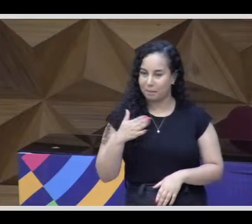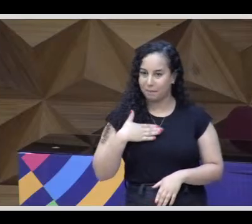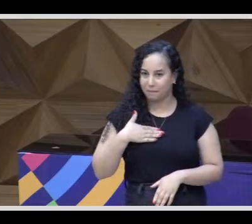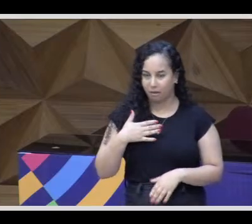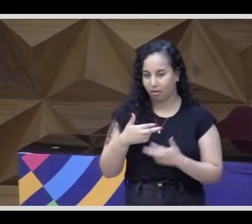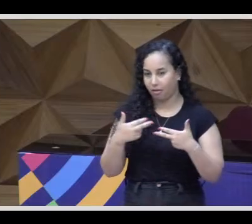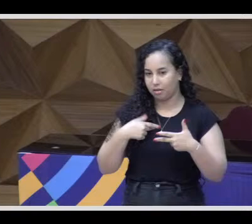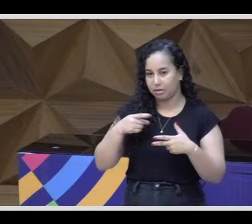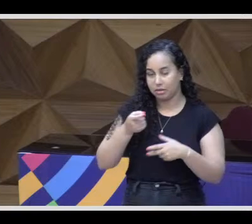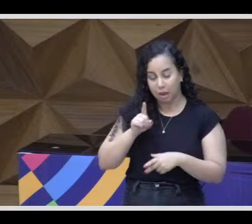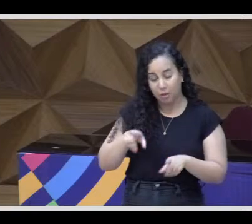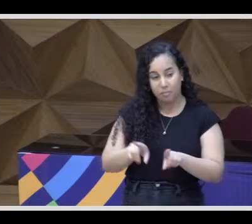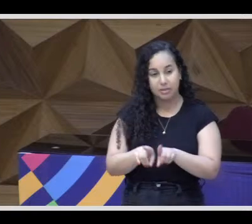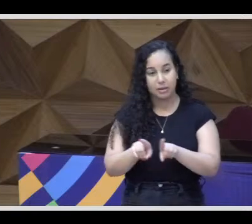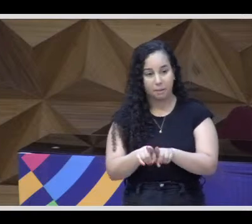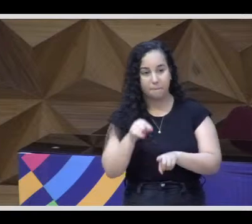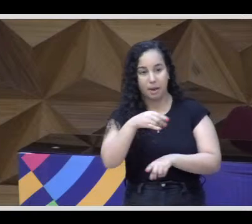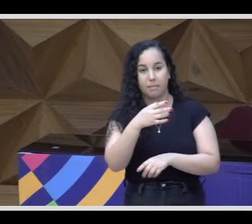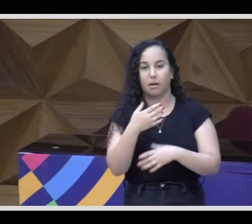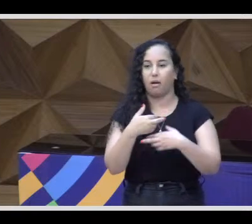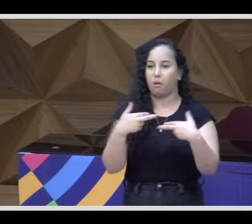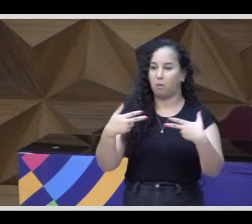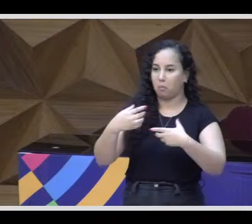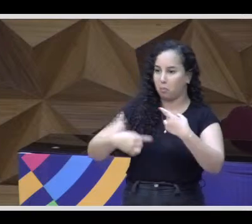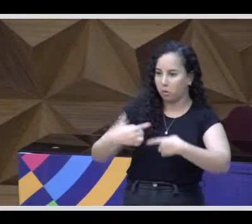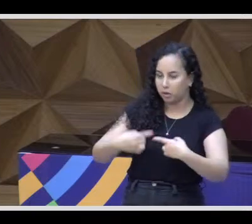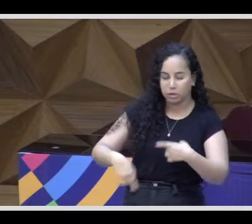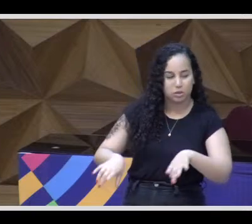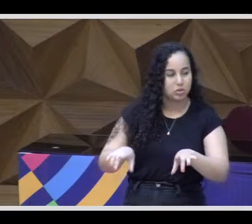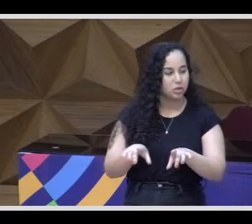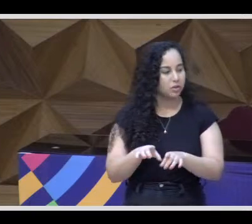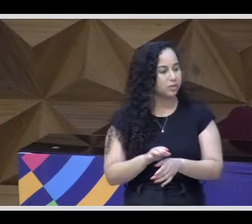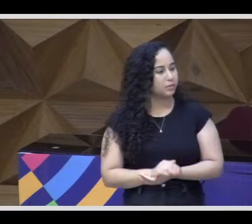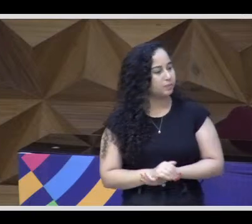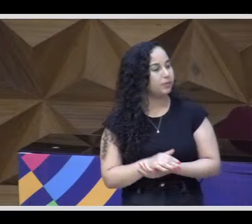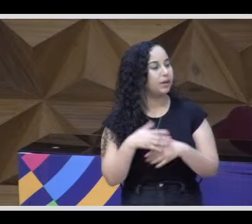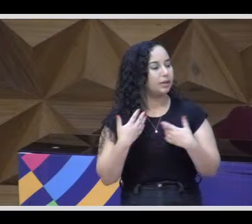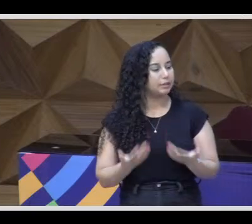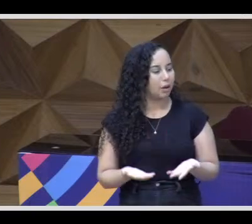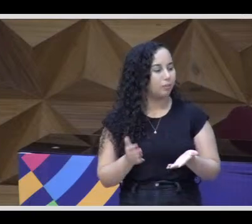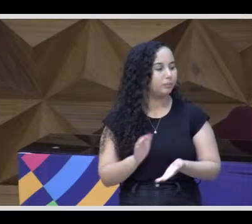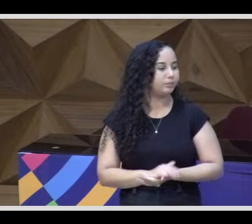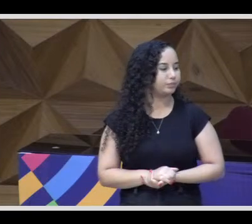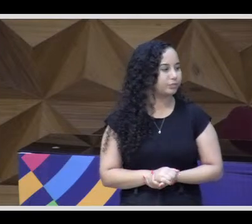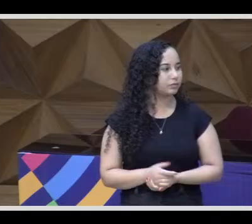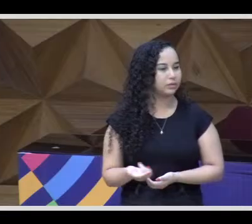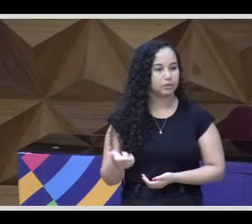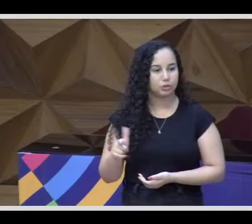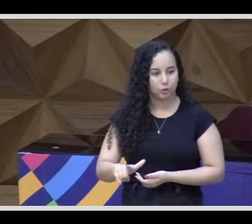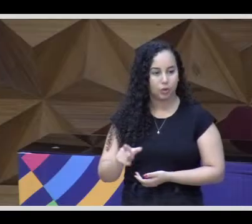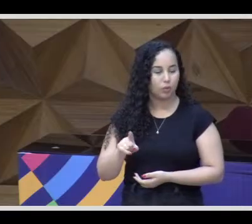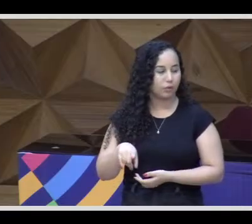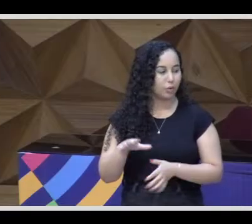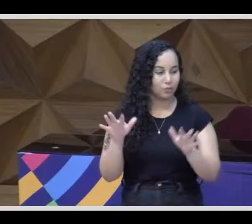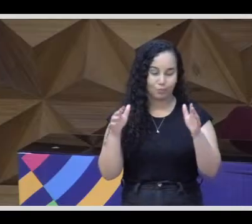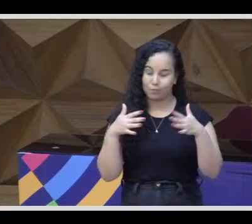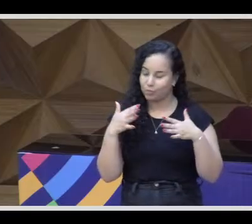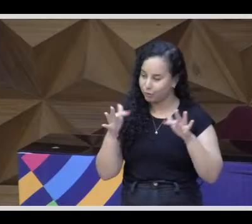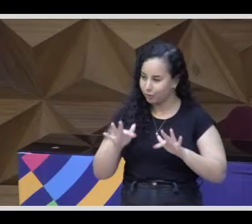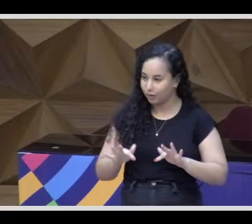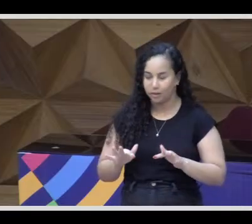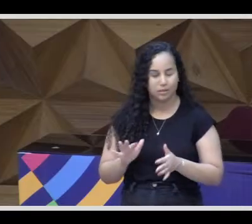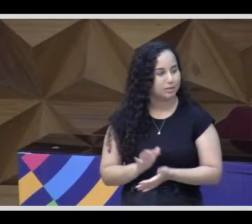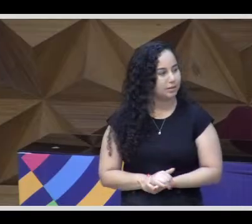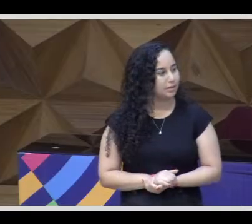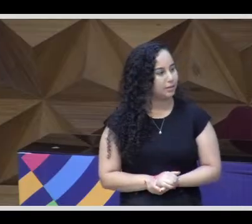also to political analysts and politicians. So, again, I was so happy.